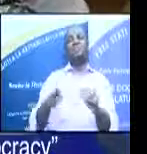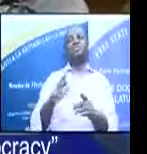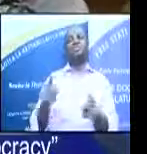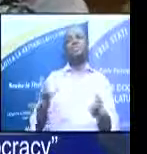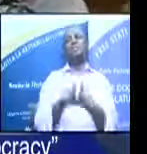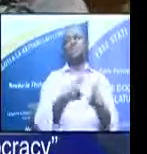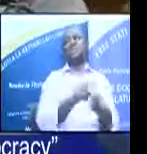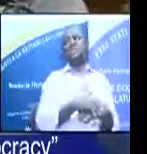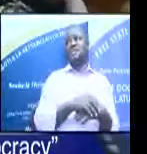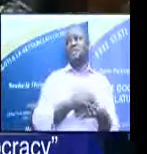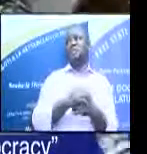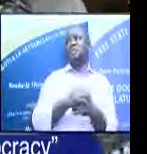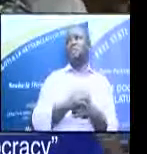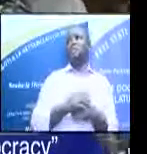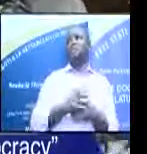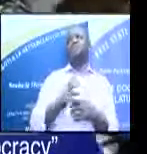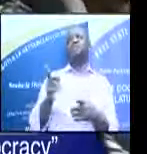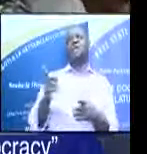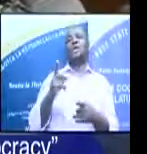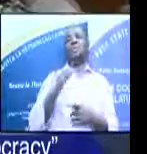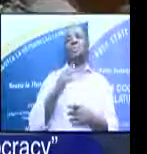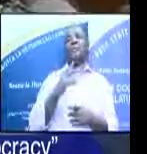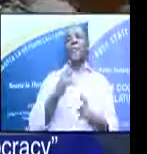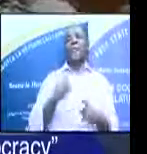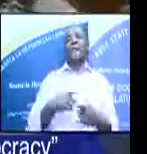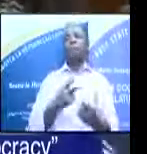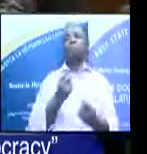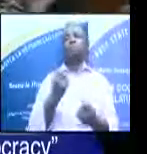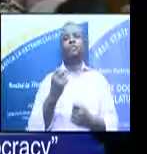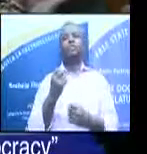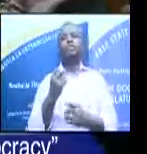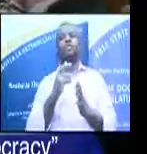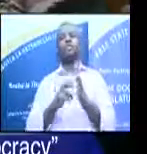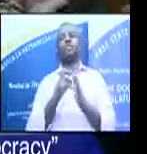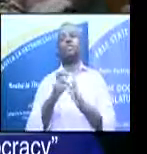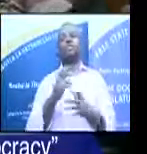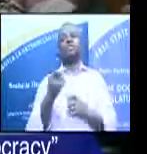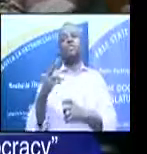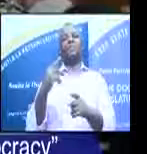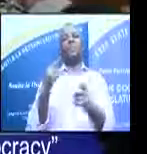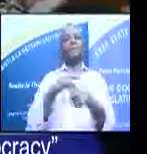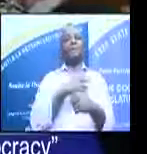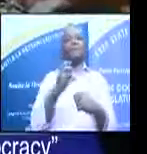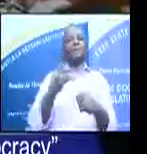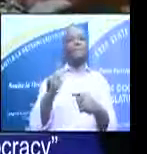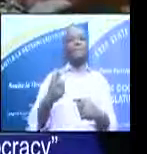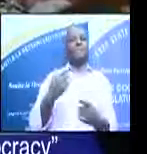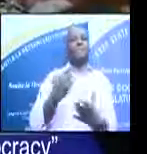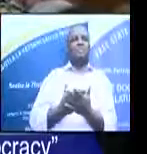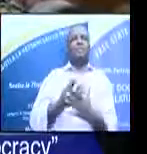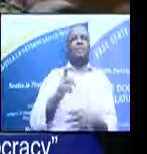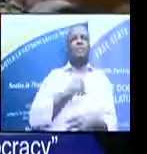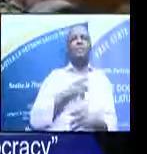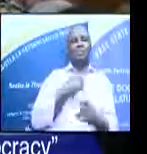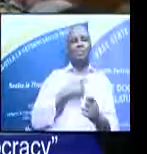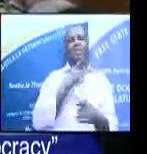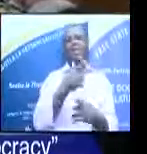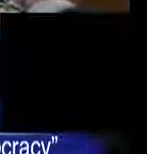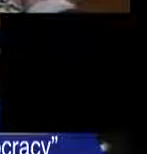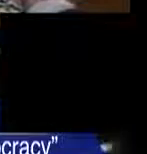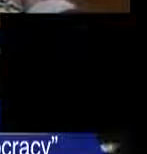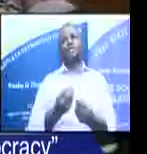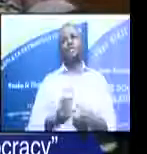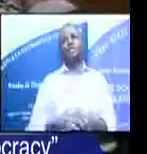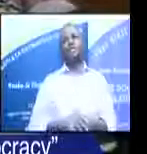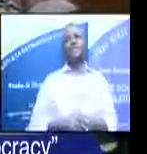please. Yes. No, unfortunately, there is no rule that allows you to insist to me that I must do